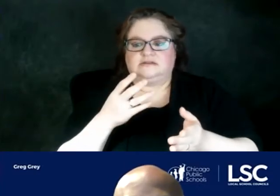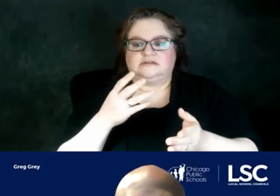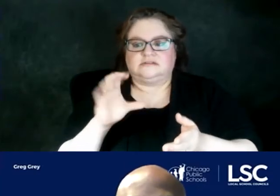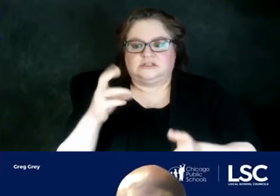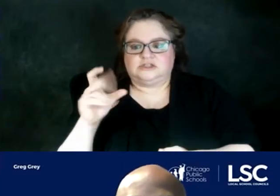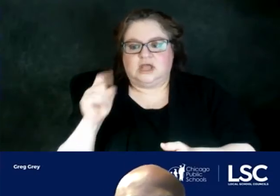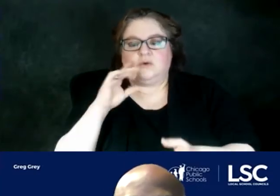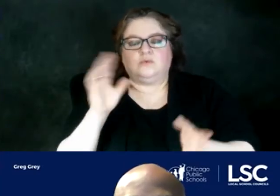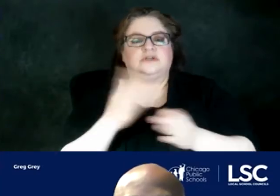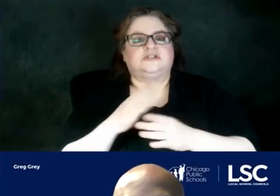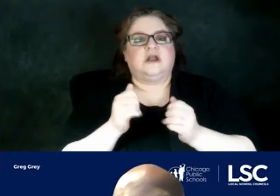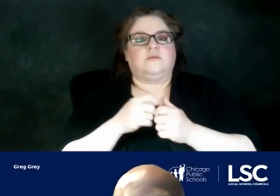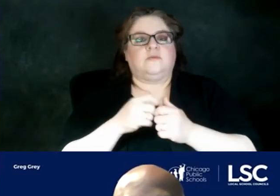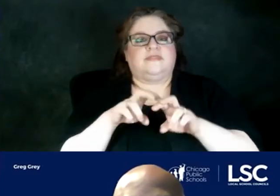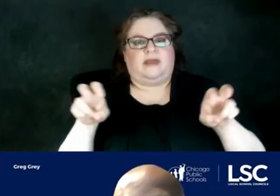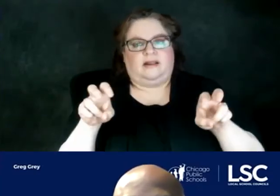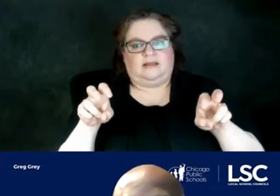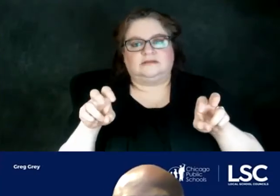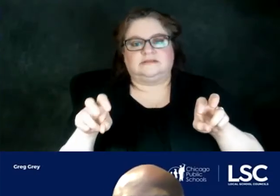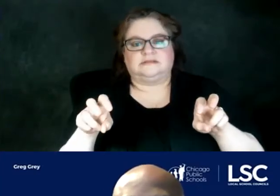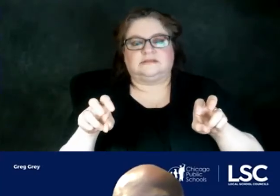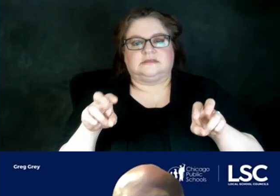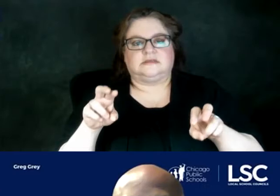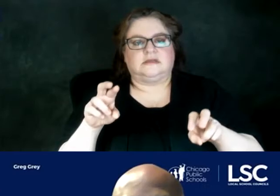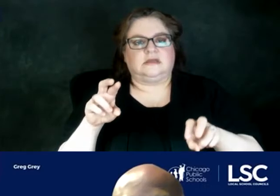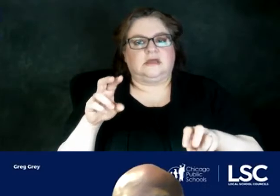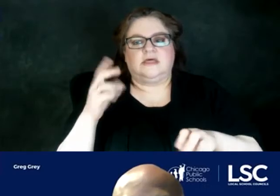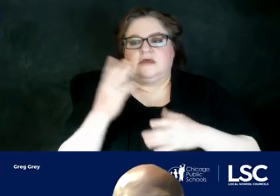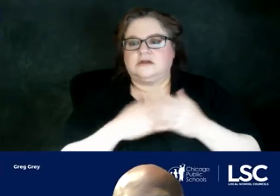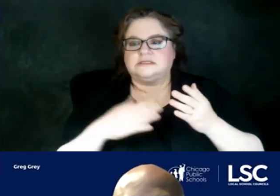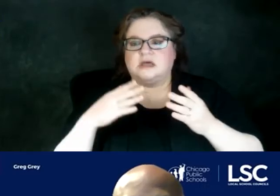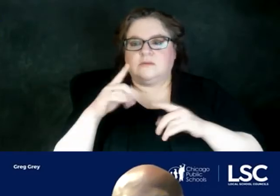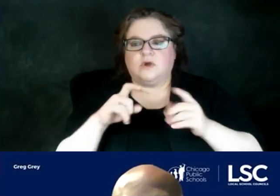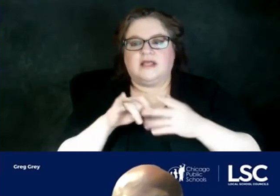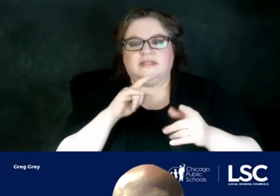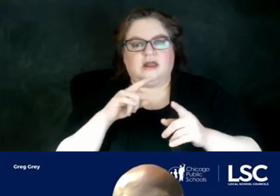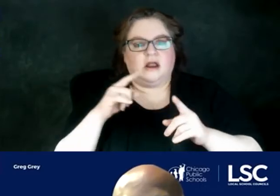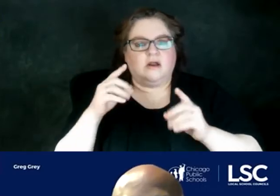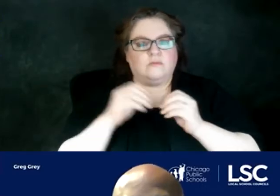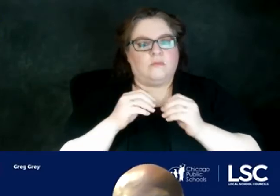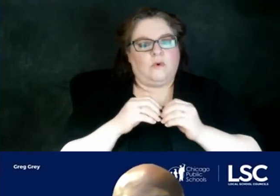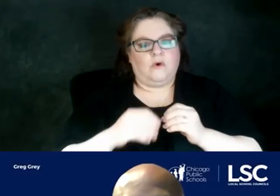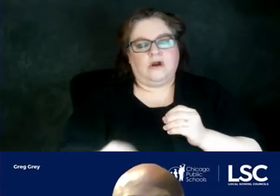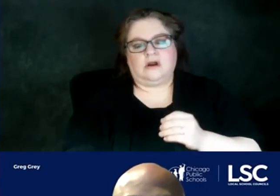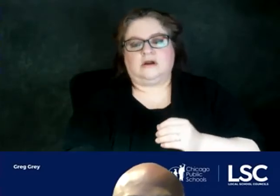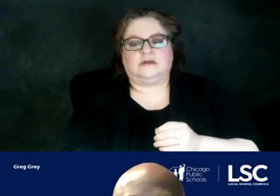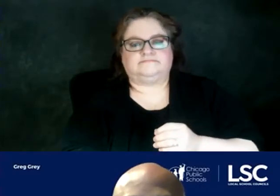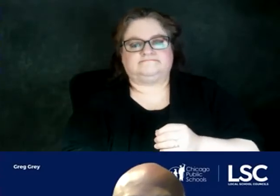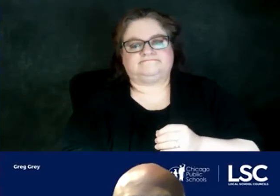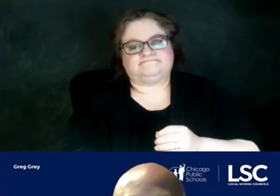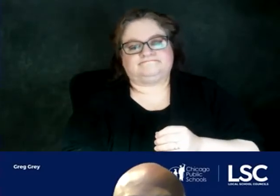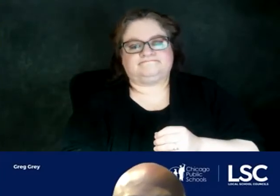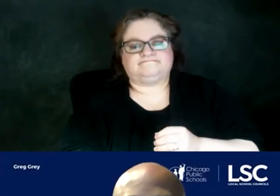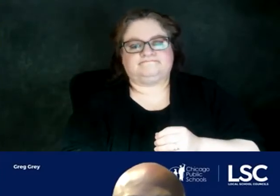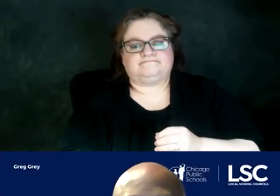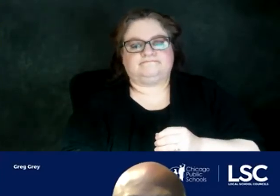share them with the panelists. Greg, there's some questions that are more kind of departmental